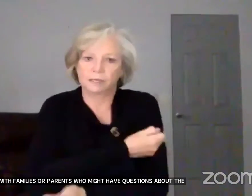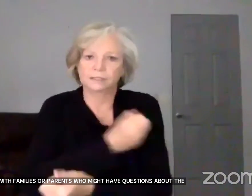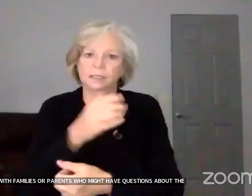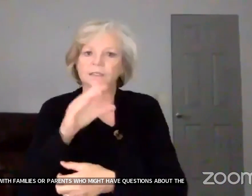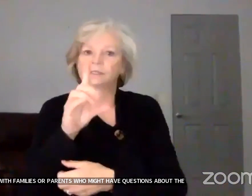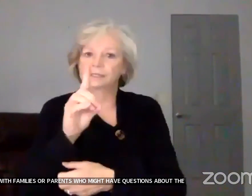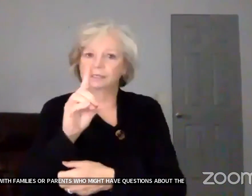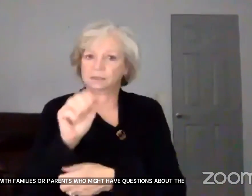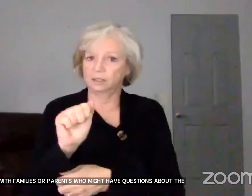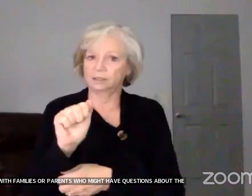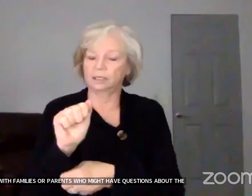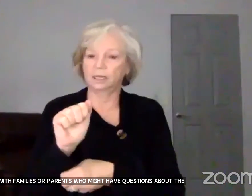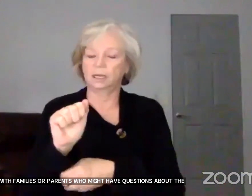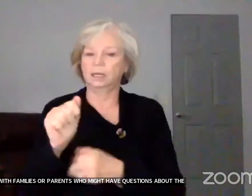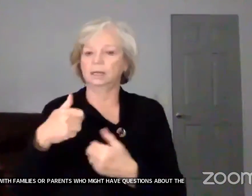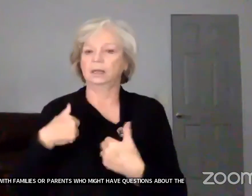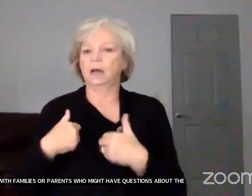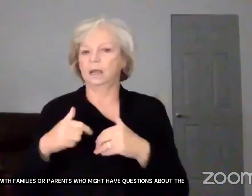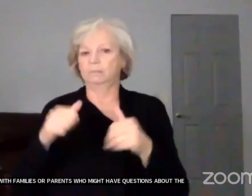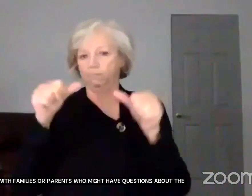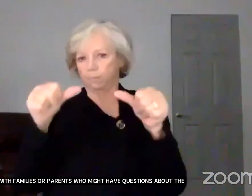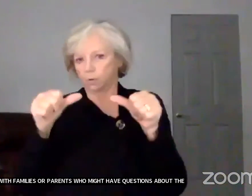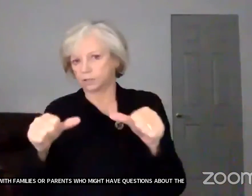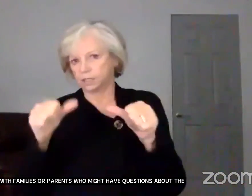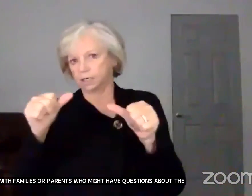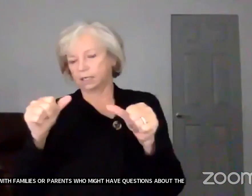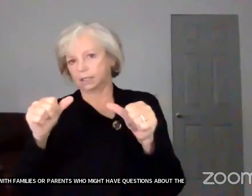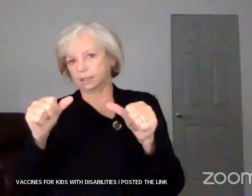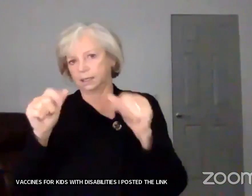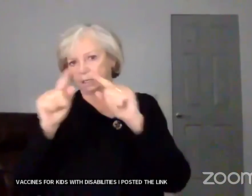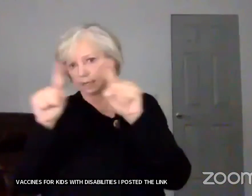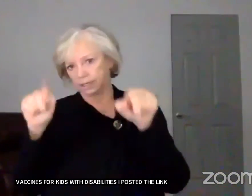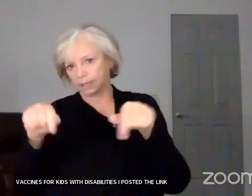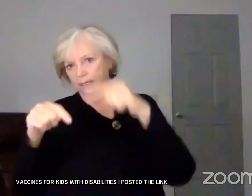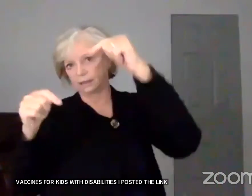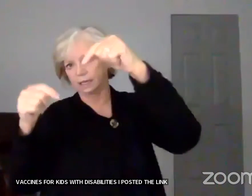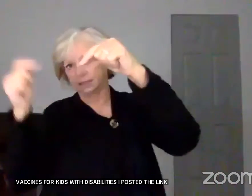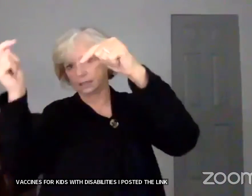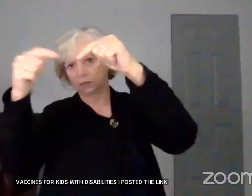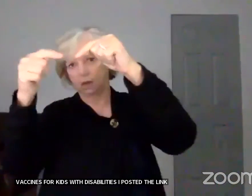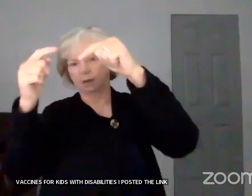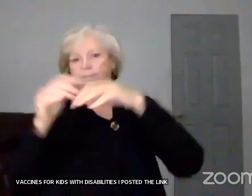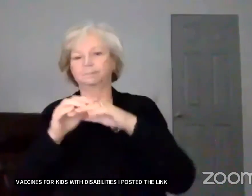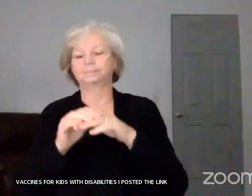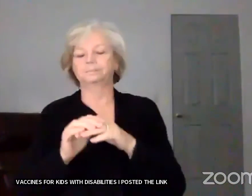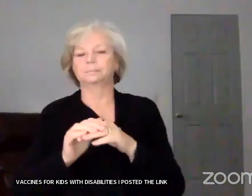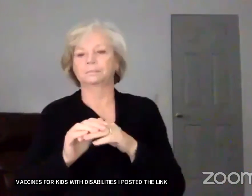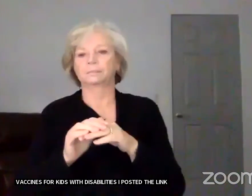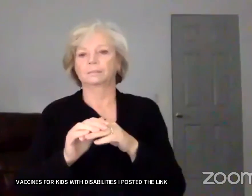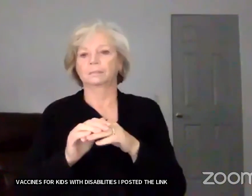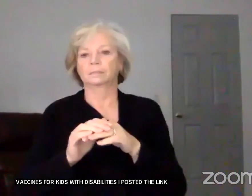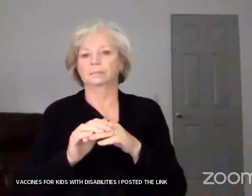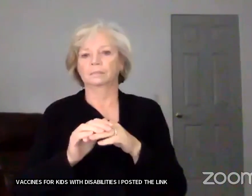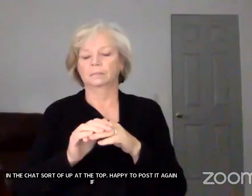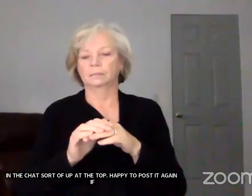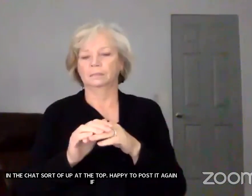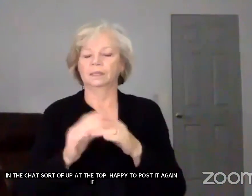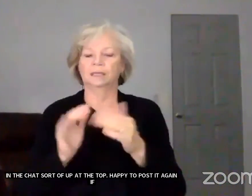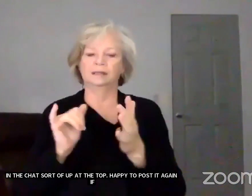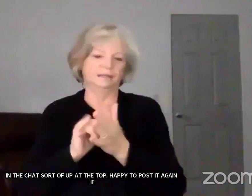in the chat, sort of up at the top. Happy to post it again if people would like that. But that's it for me. Thank